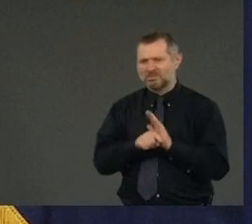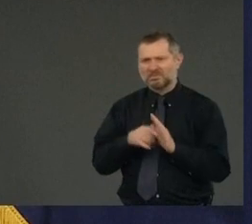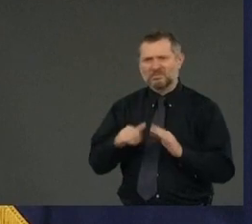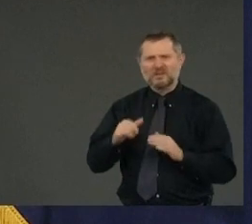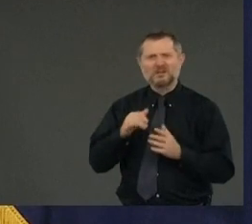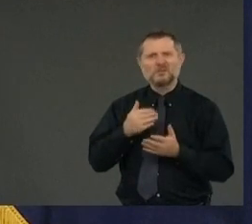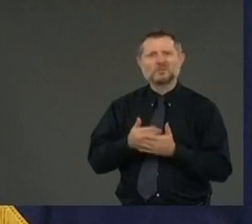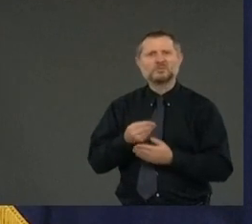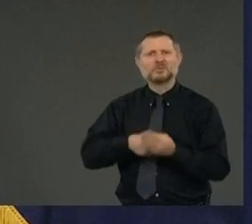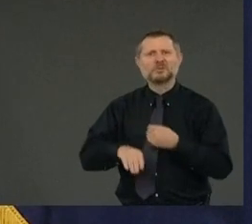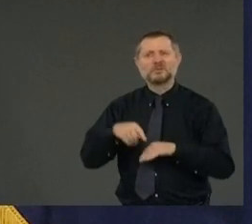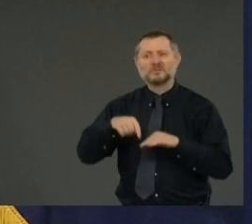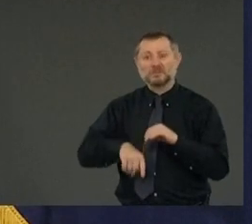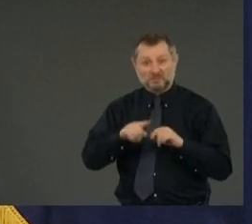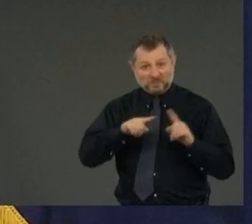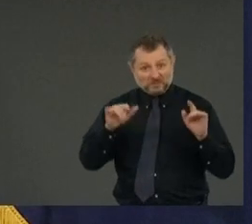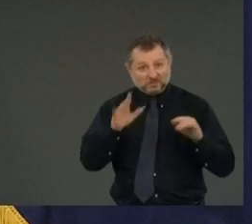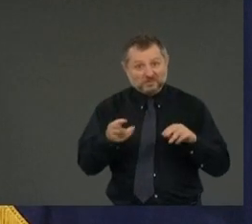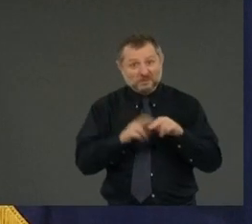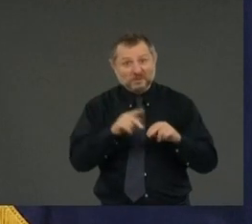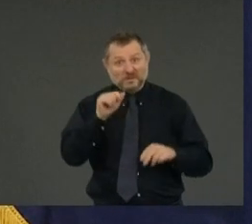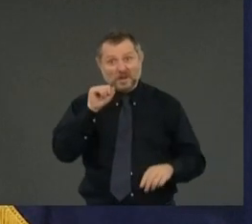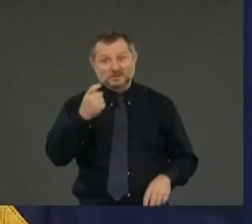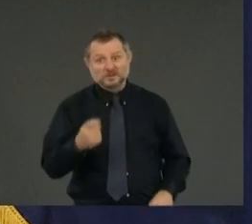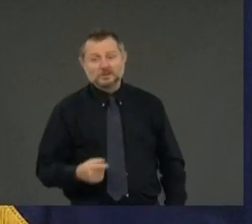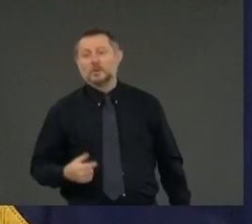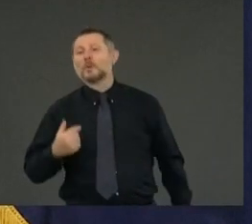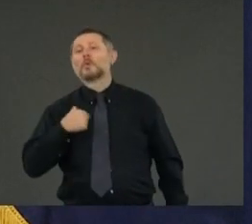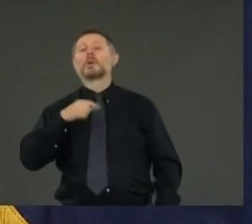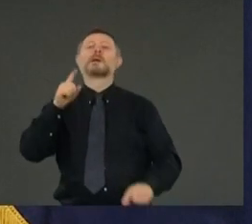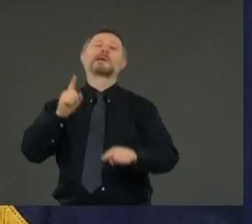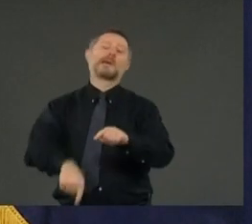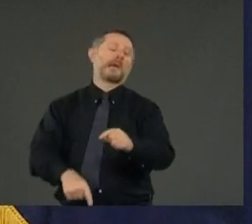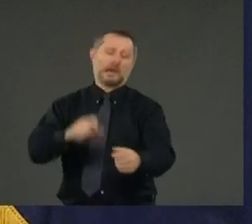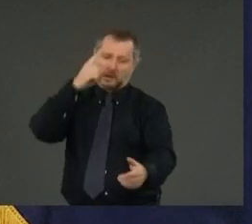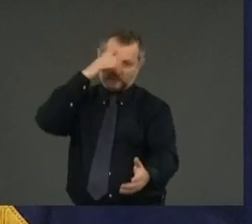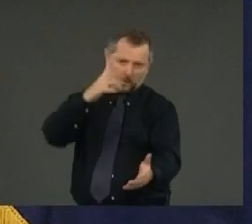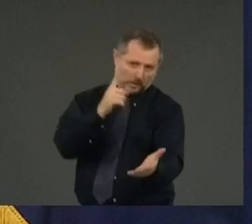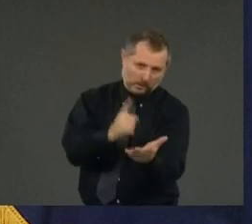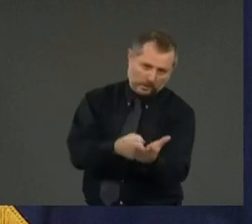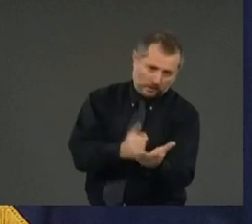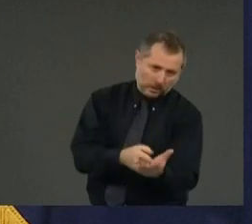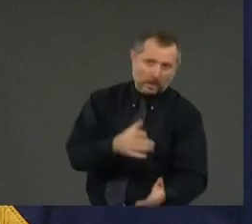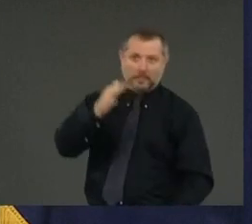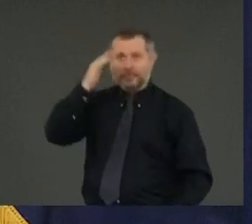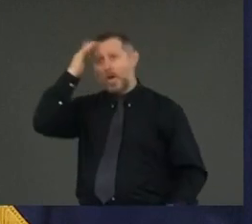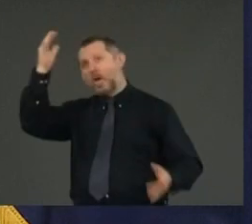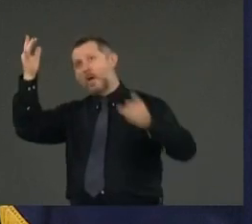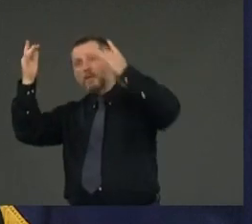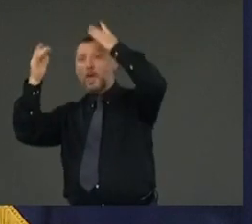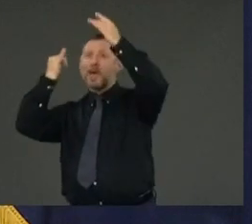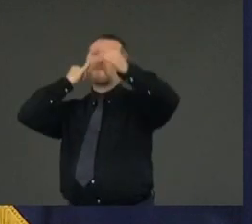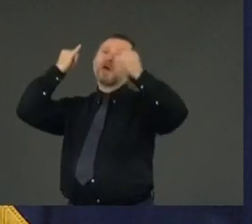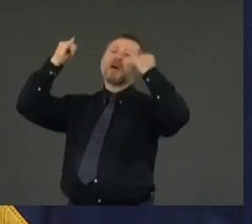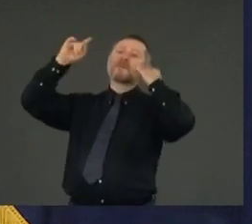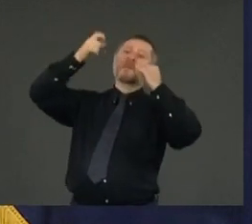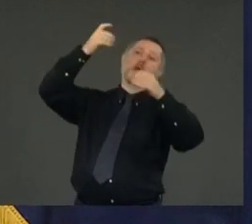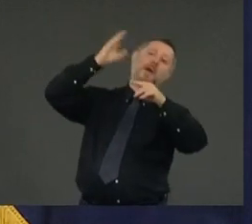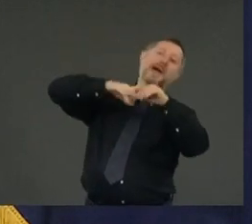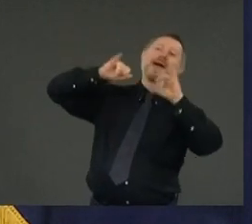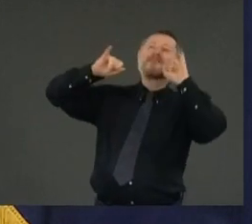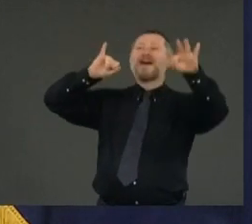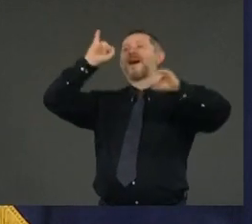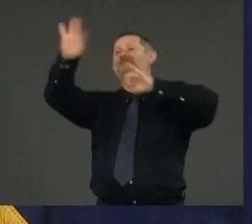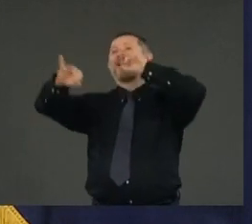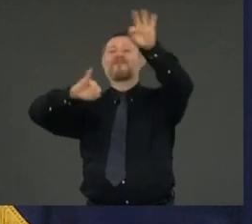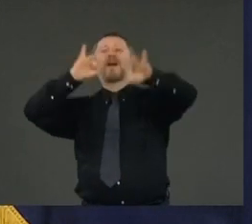to make it? Then we had to have to see, Lucy, you can't do that in the abstract, you know. You have to see what it is. The what if. What